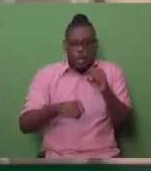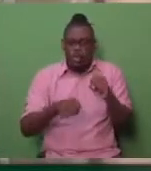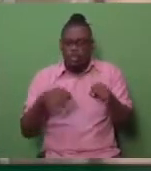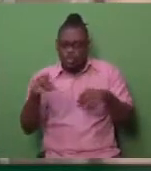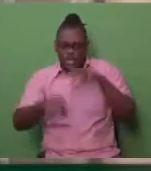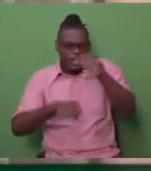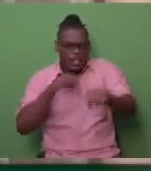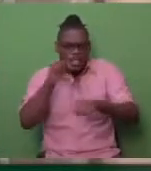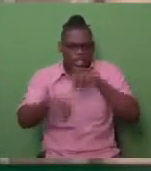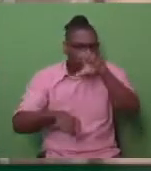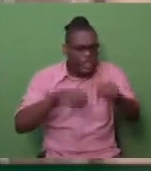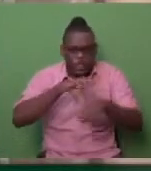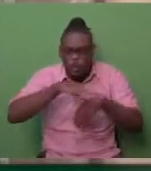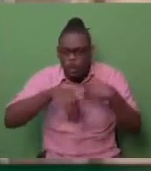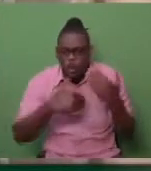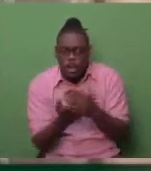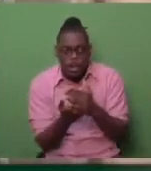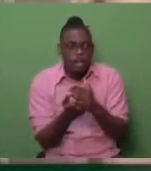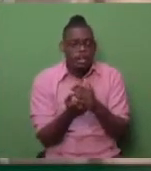Curry zero-rated.